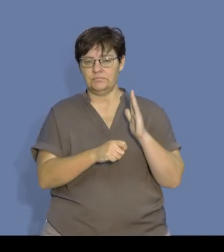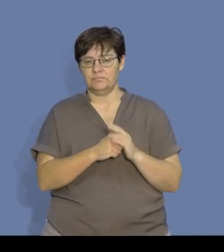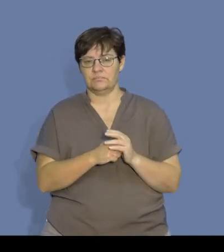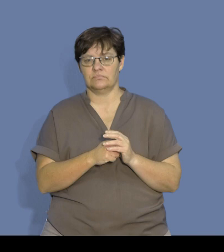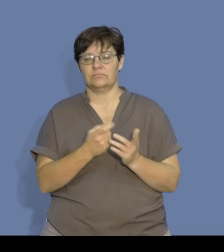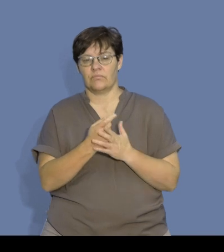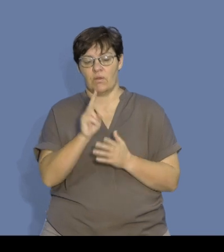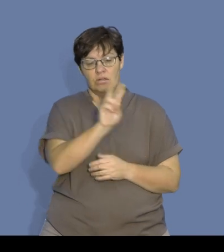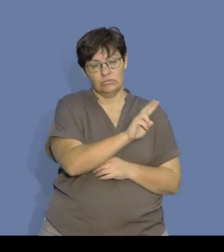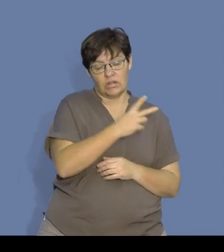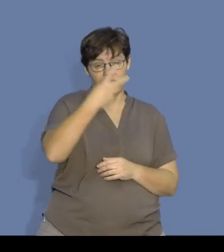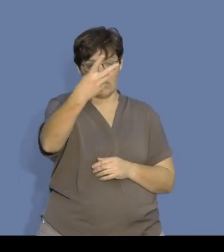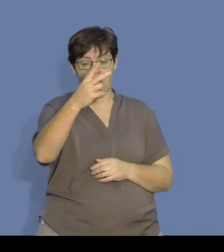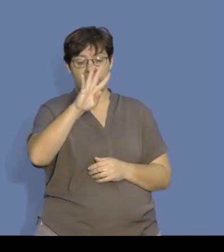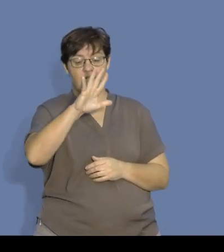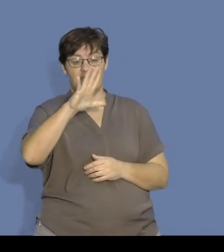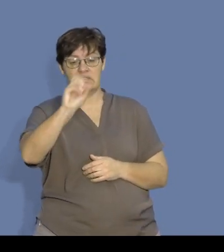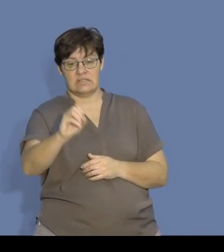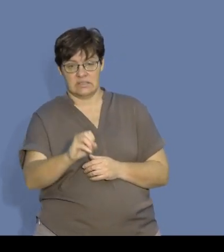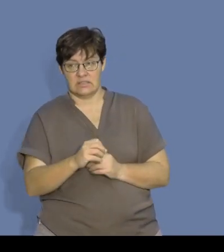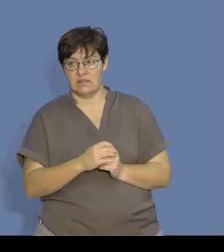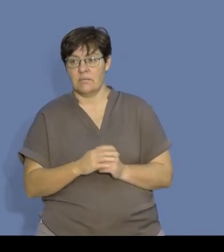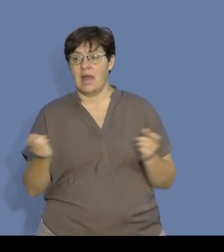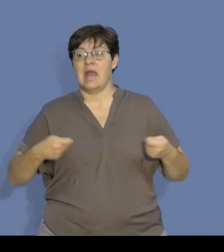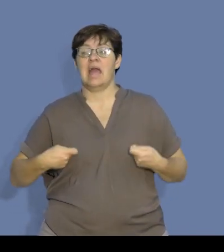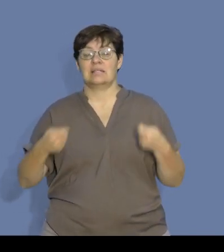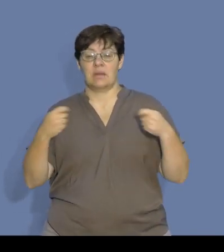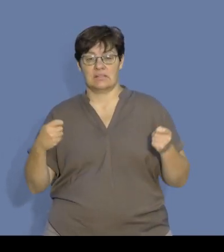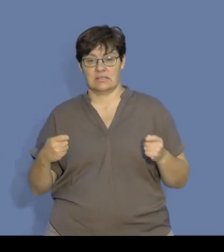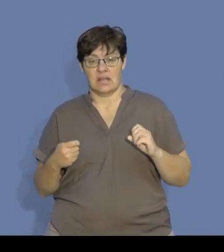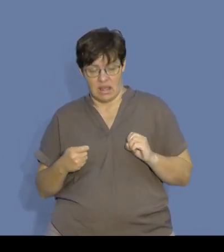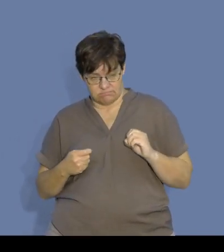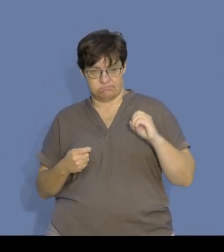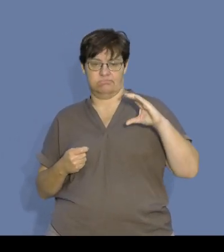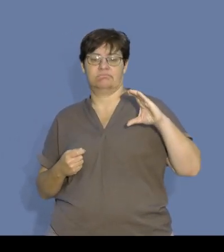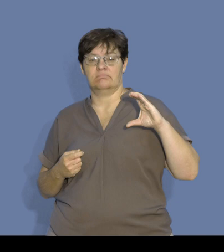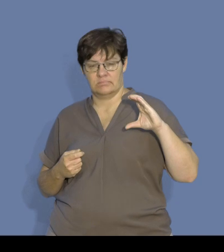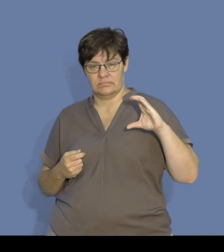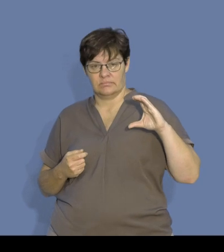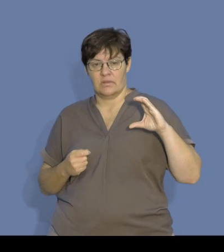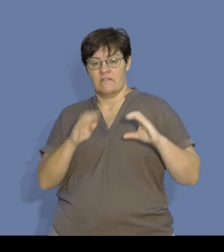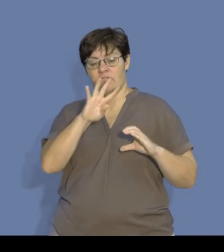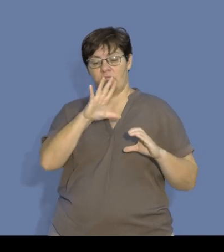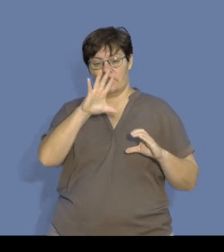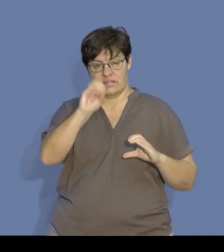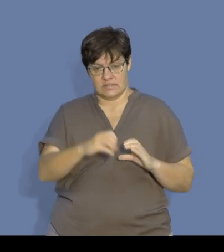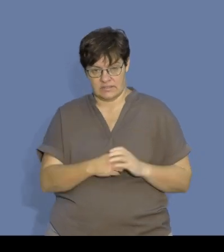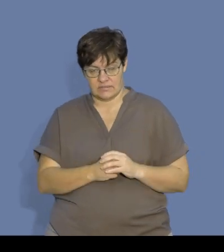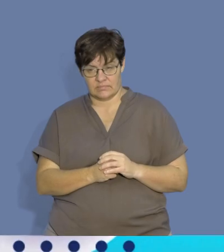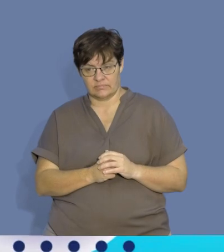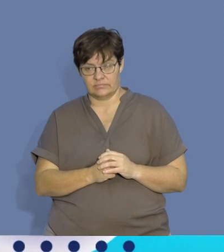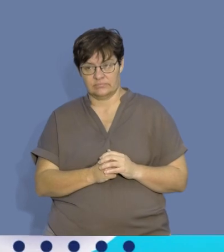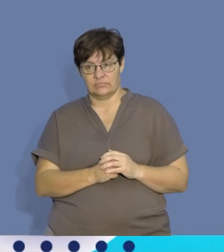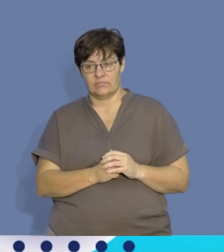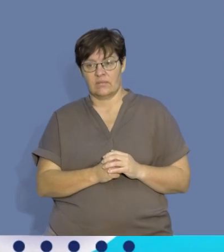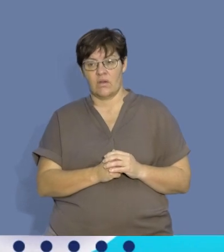by transferring 450, my expense now increases by 450.